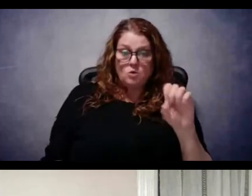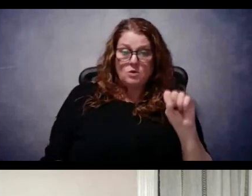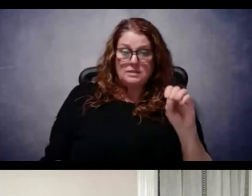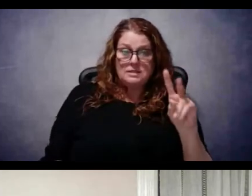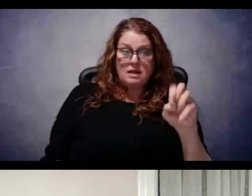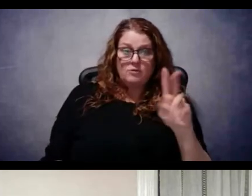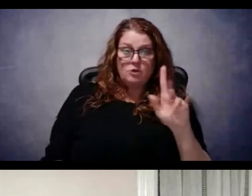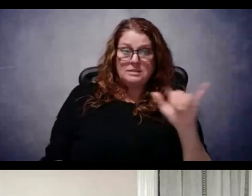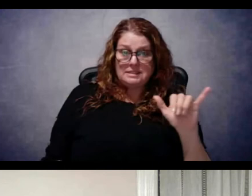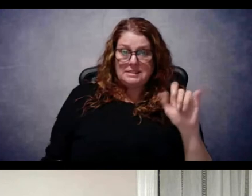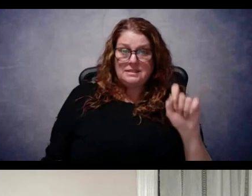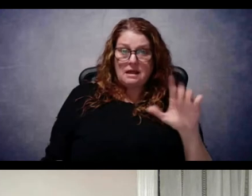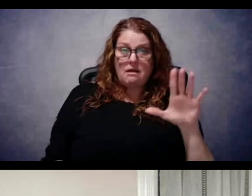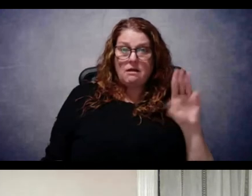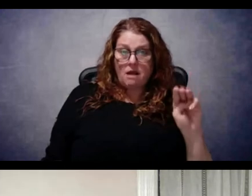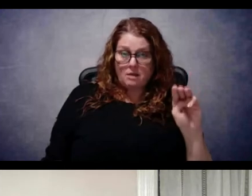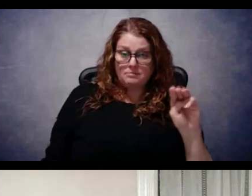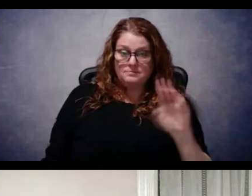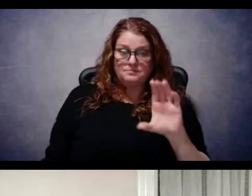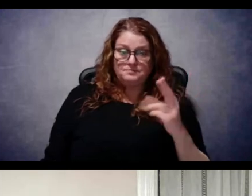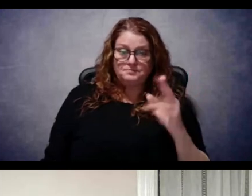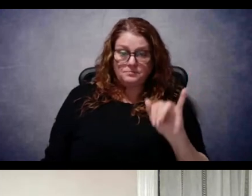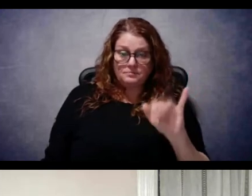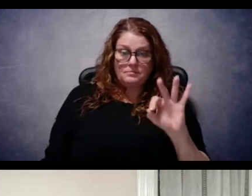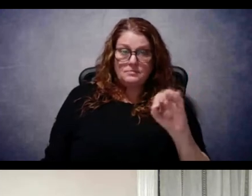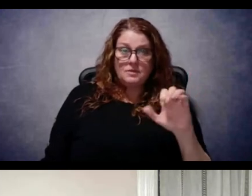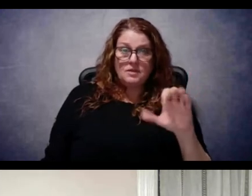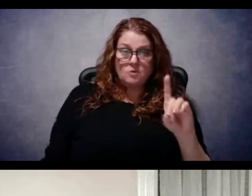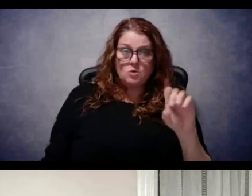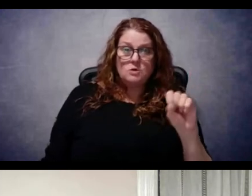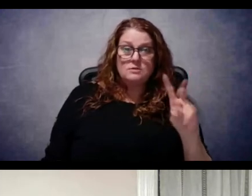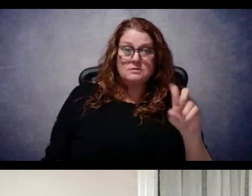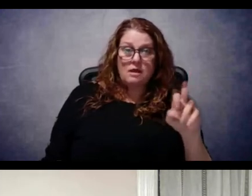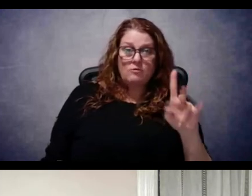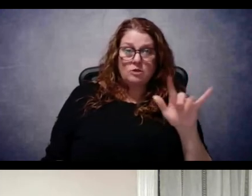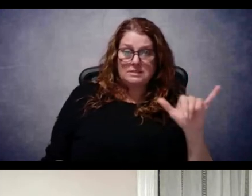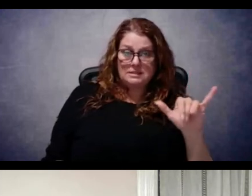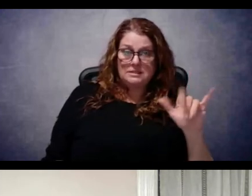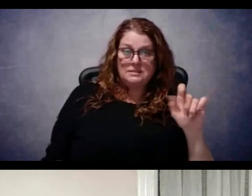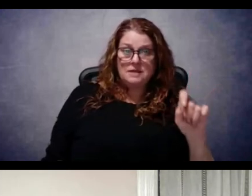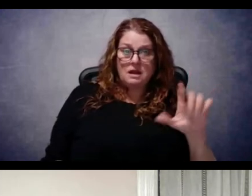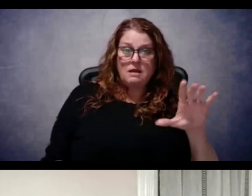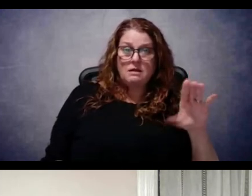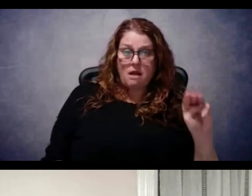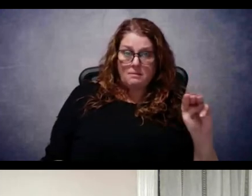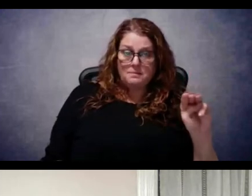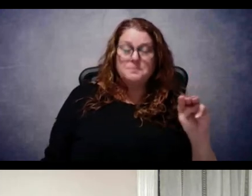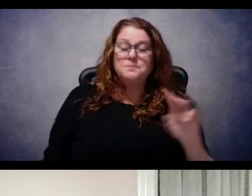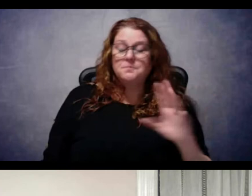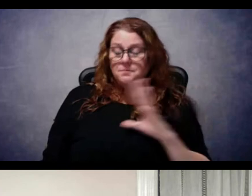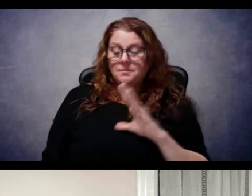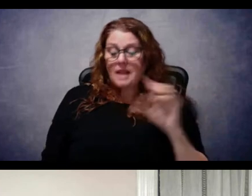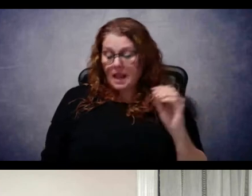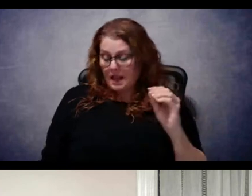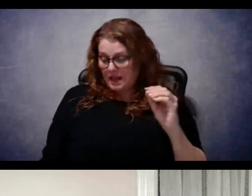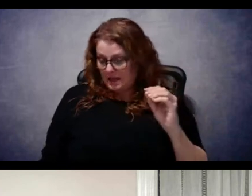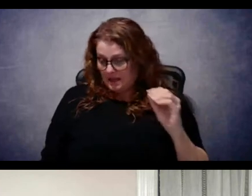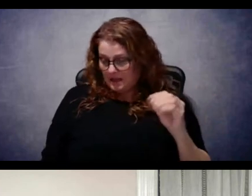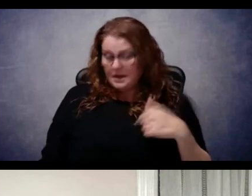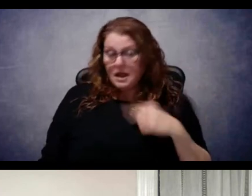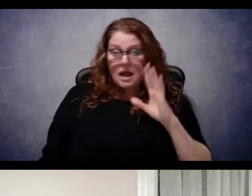chifoodsovereignty.com. So C-H-I foodsovereignty.com and sovereignty, excuse me. And I